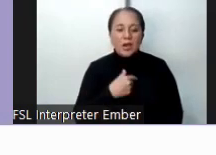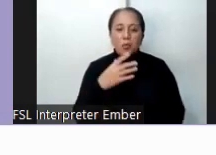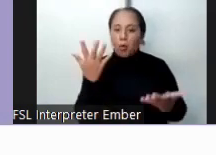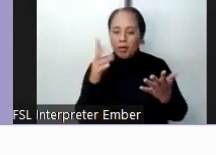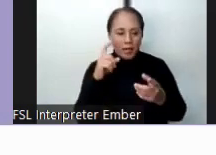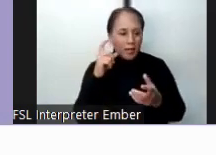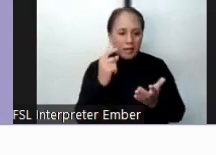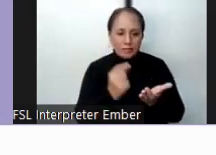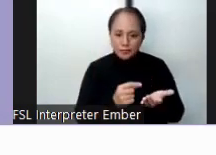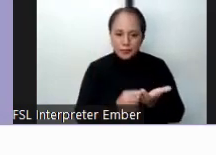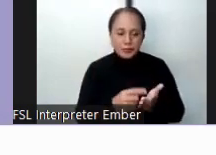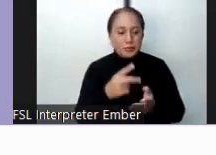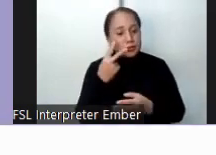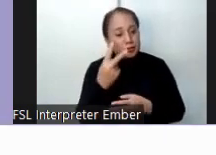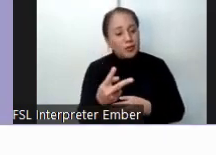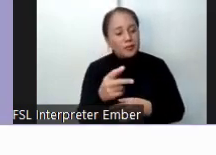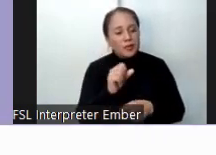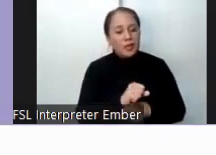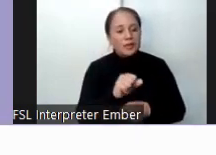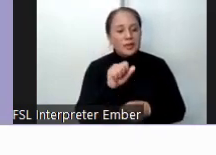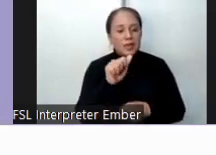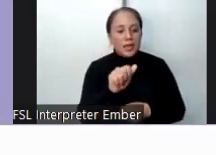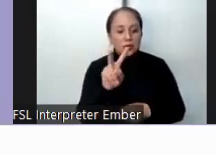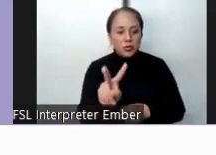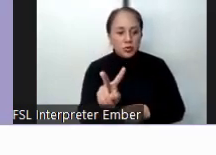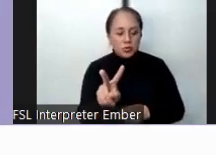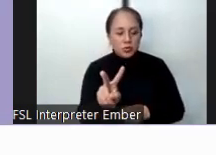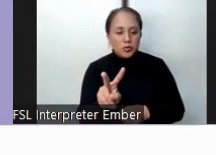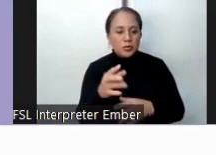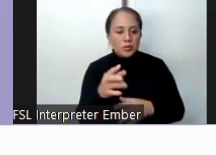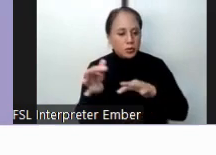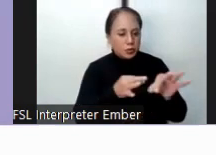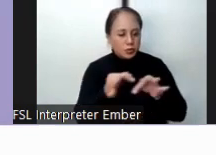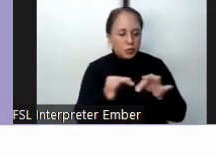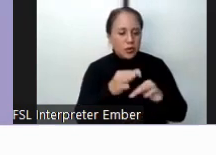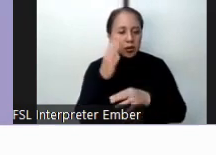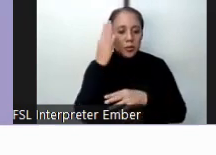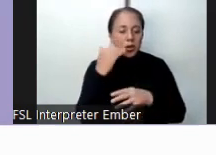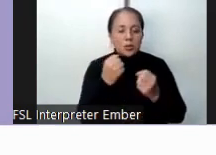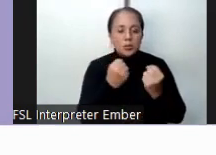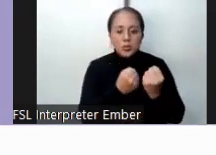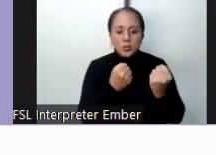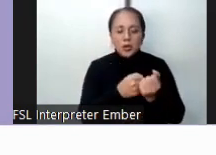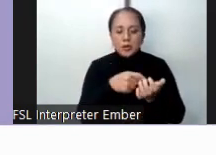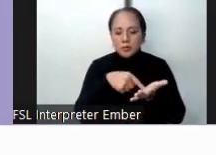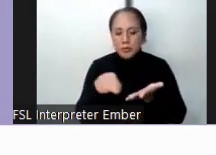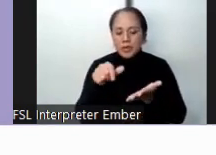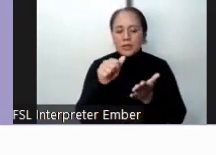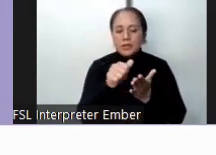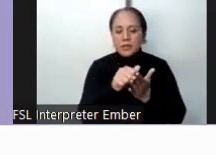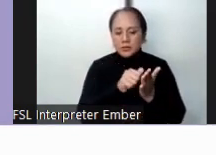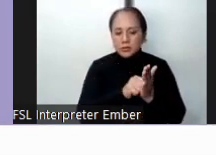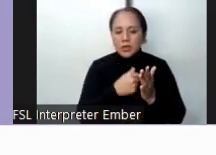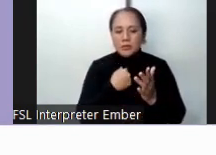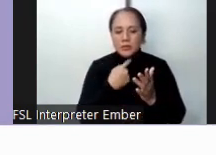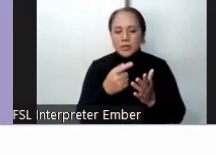points, can be seen in task A2, which is to explain why a sponsored or paid article would make claims